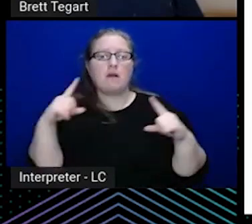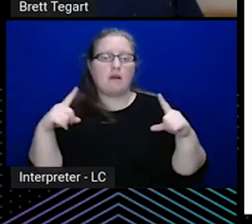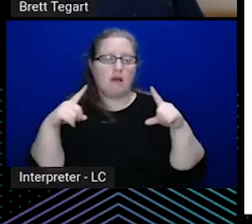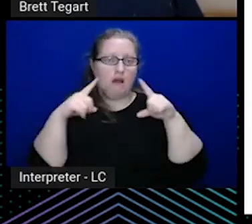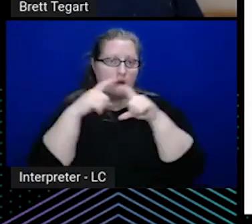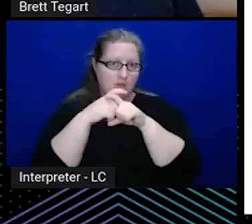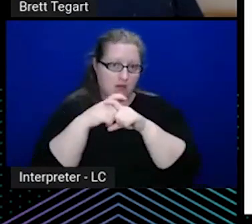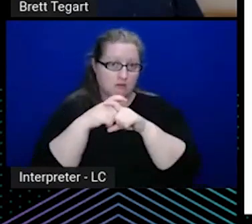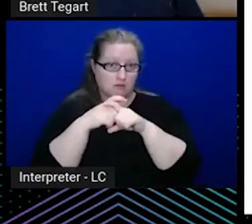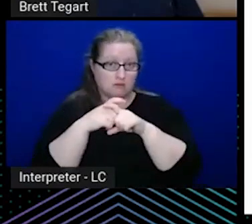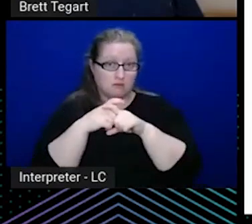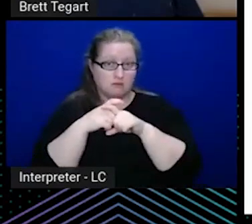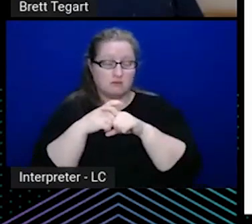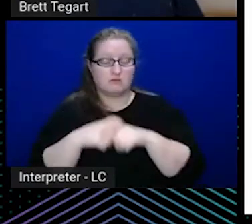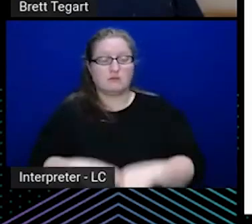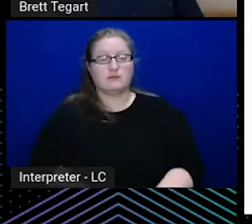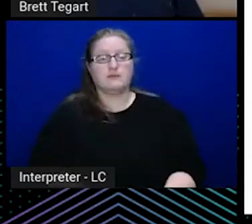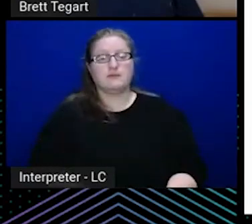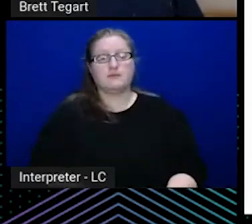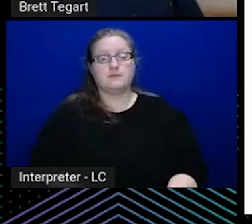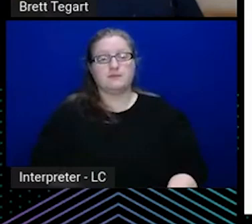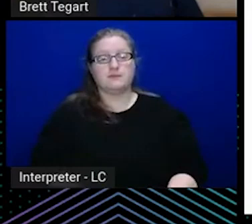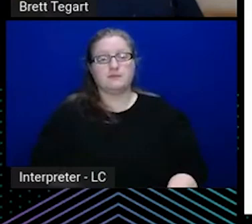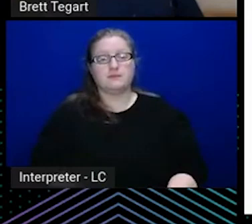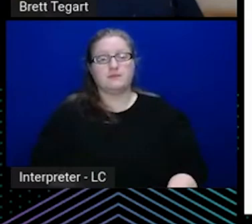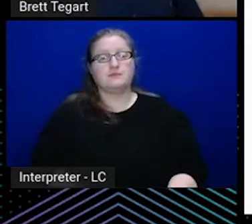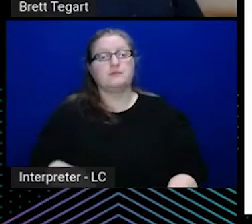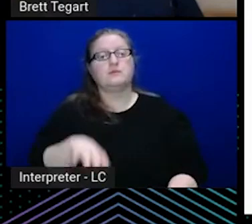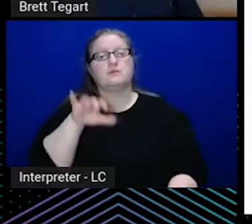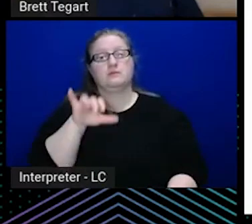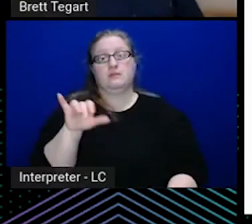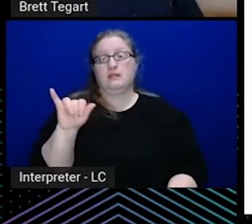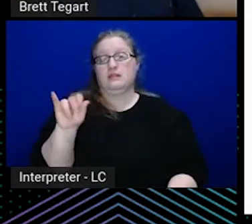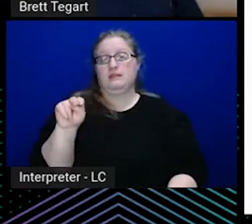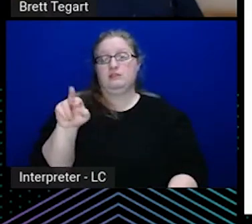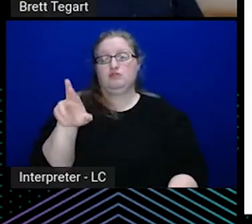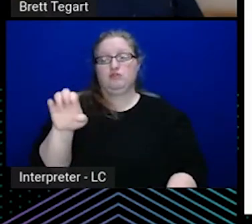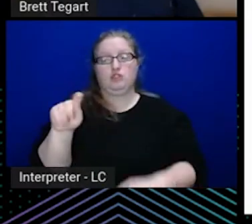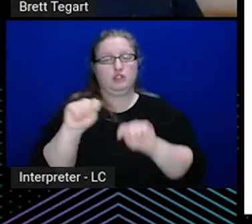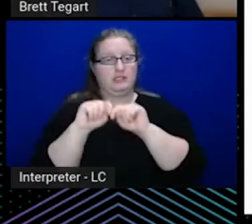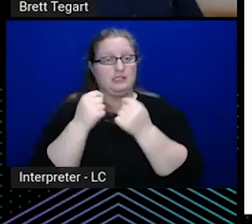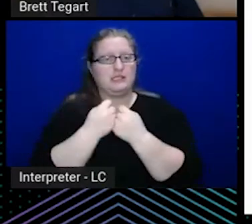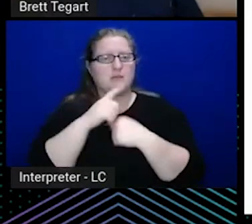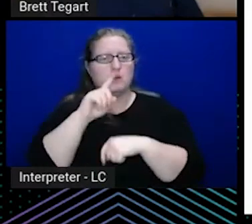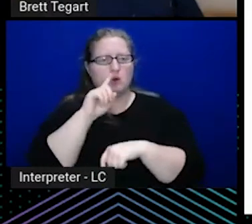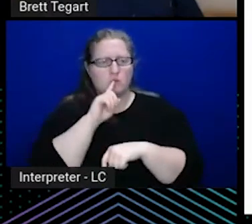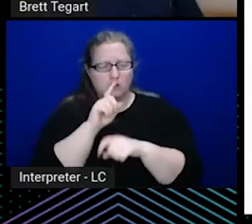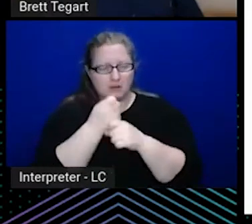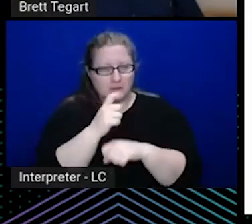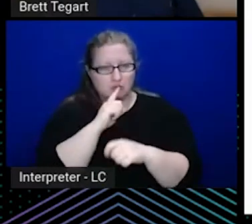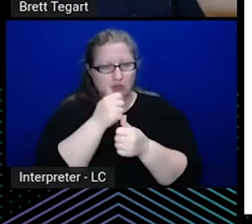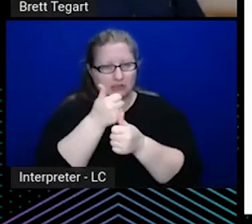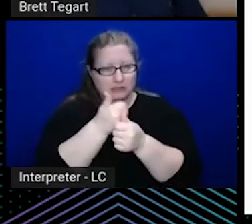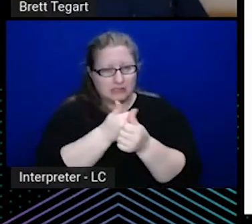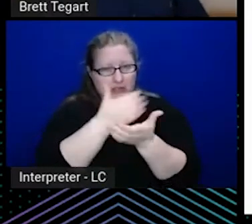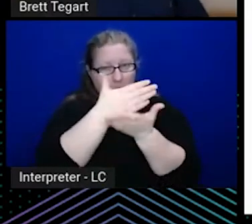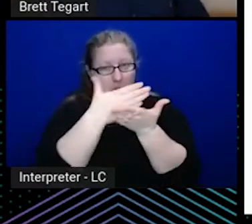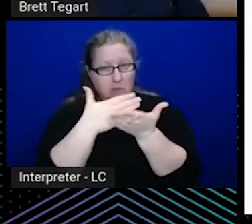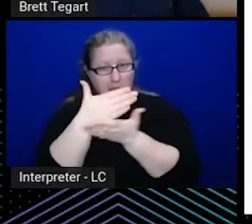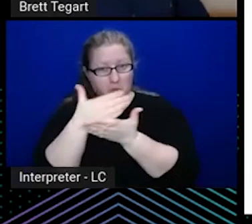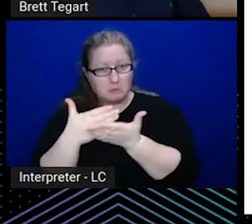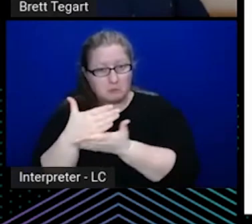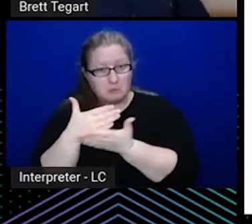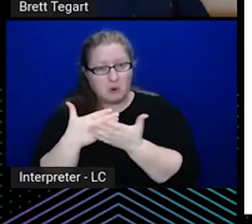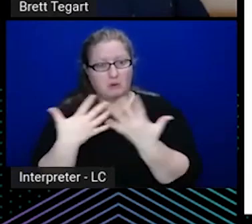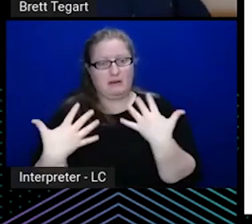way this works is that the infrastructure teams, curate and make sure that each and every component in the fixtures layer and